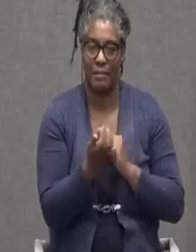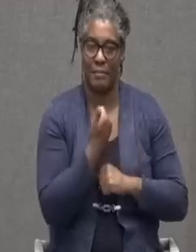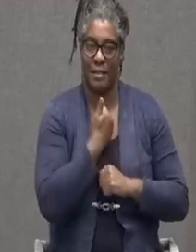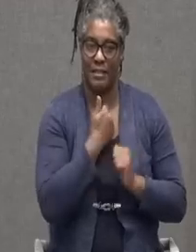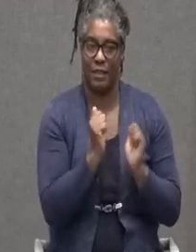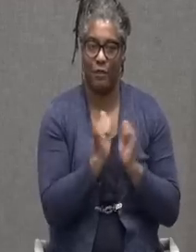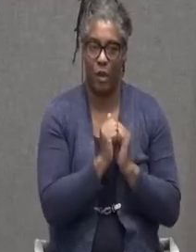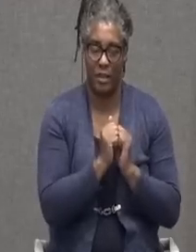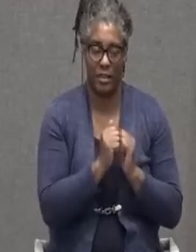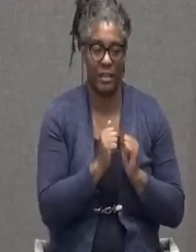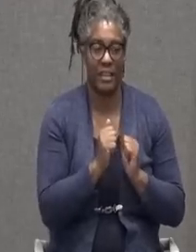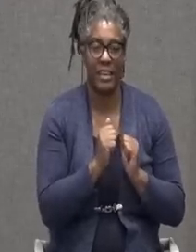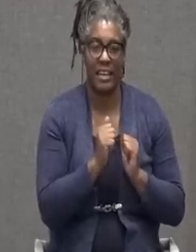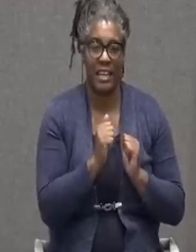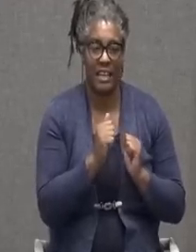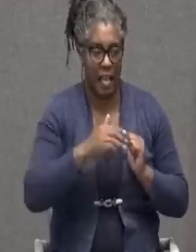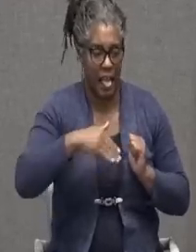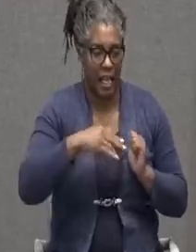now so it's warming up.